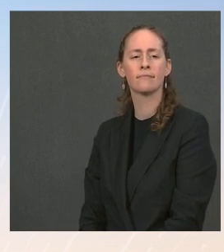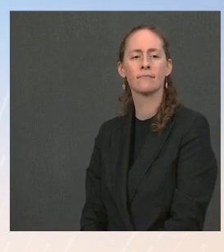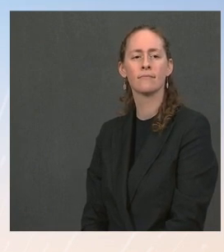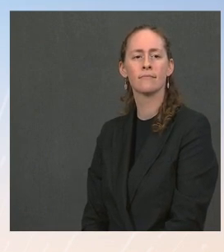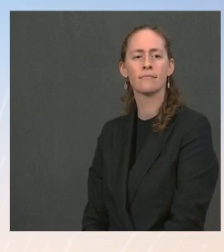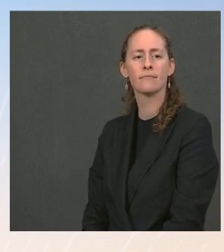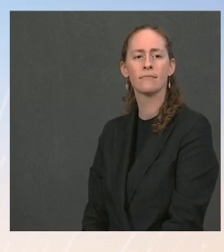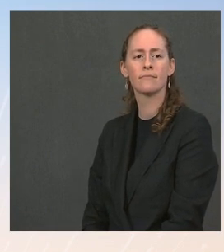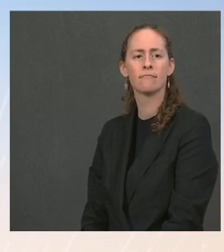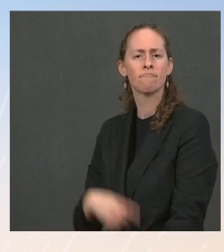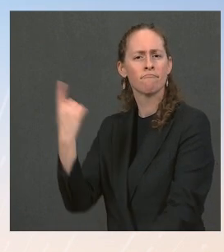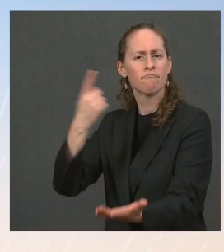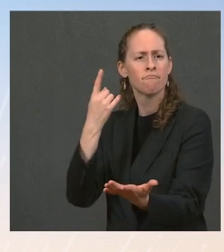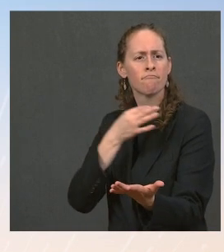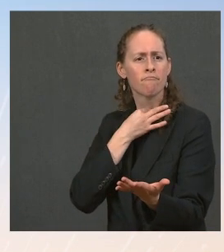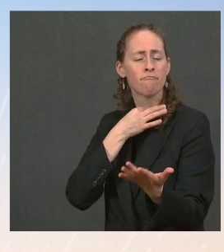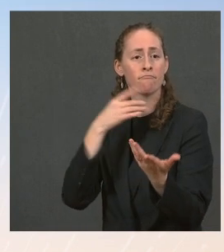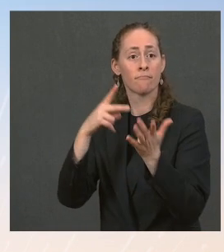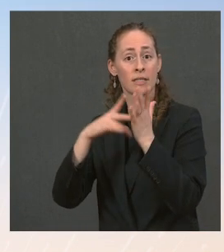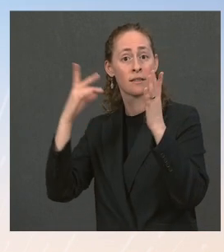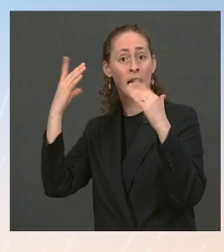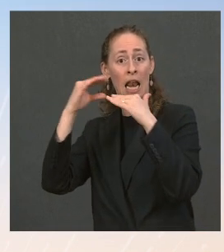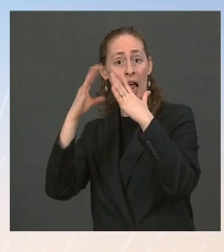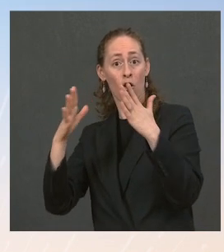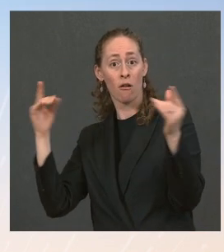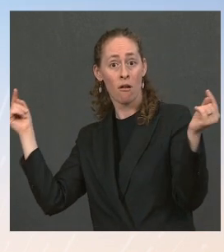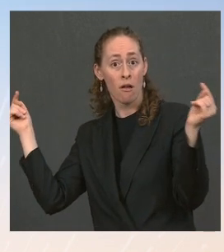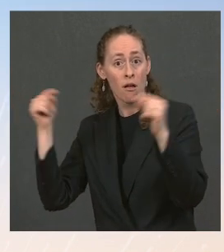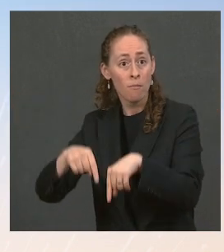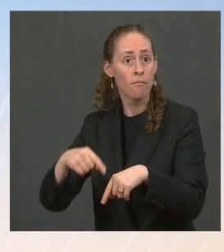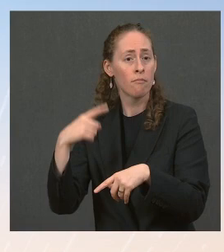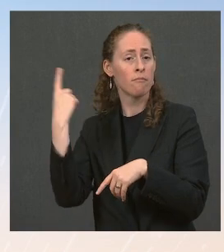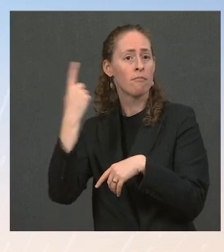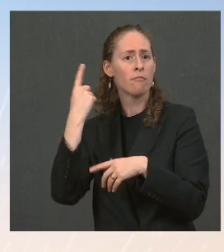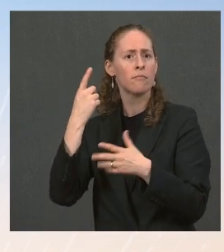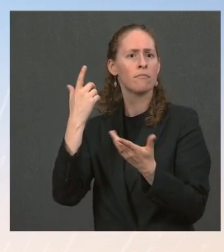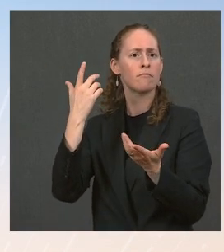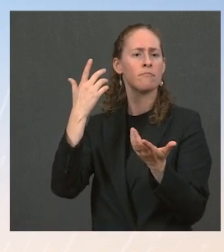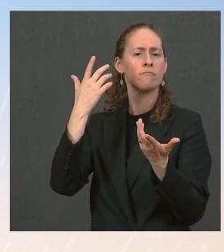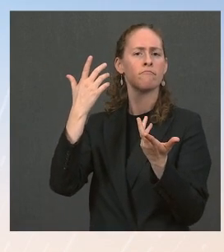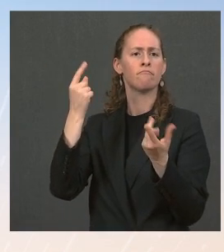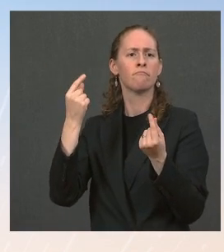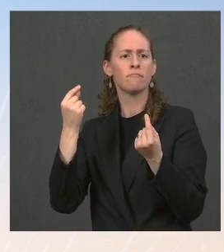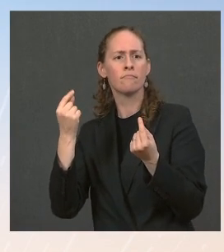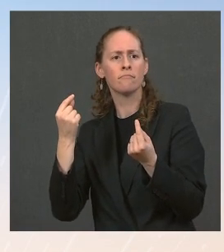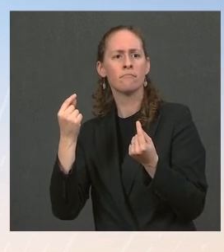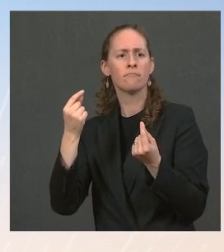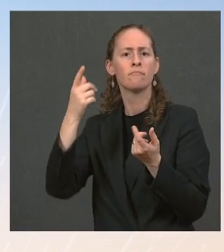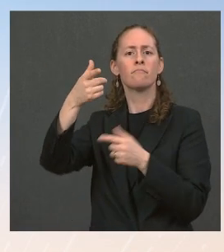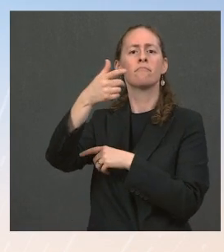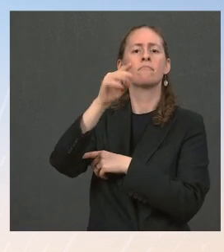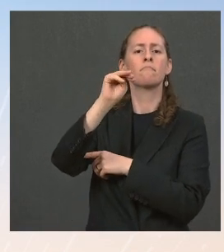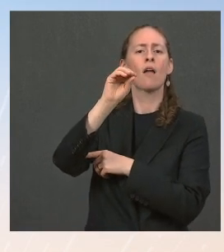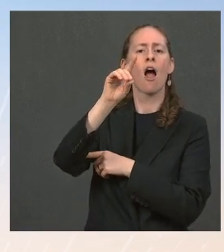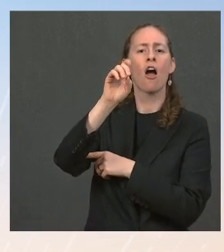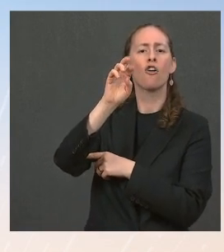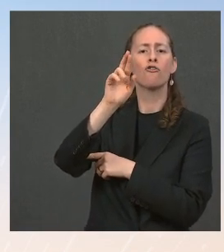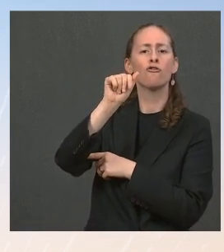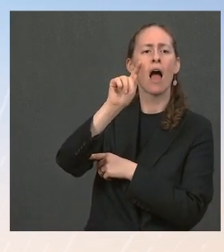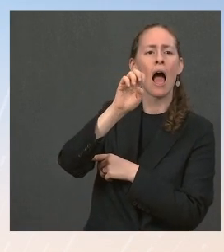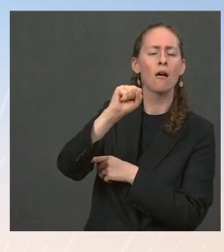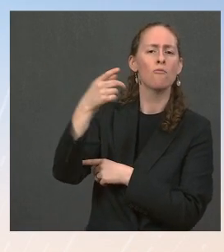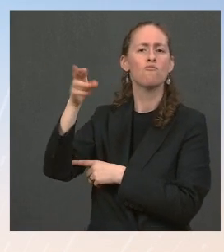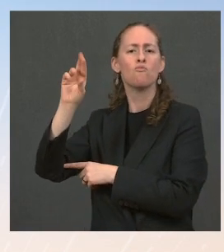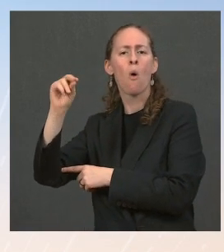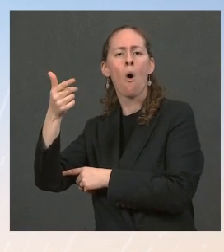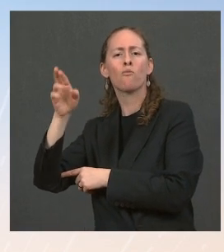to have leaders coming in, then moderates, then progressives. Why isn't everybody in the same room? I mean, I think we've heard from all three of